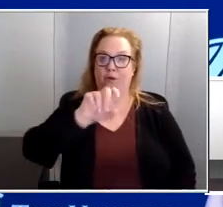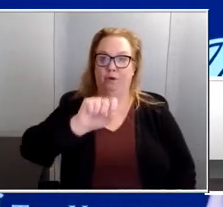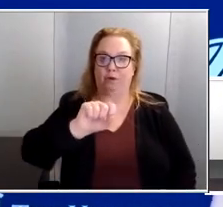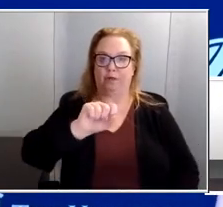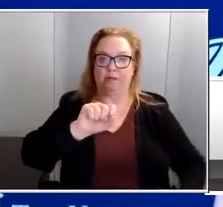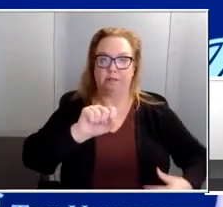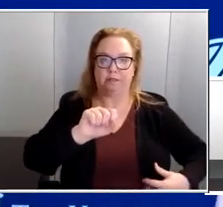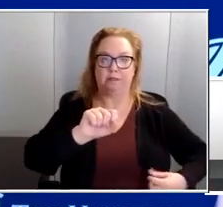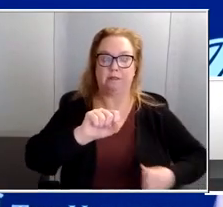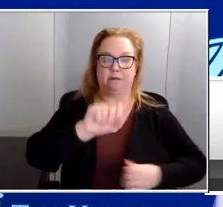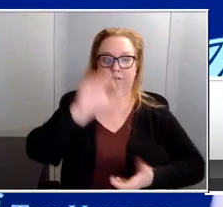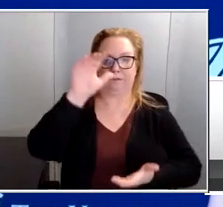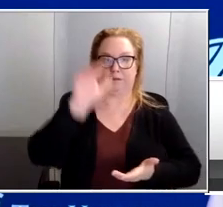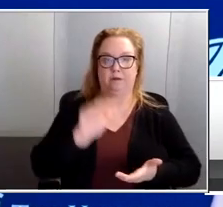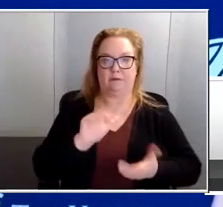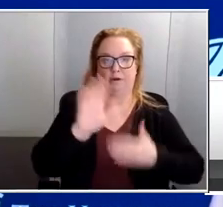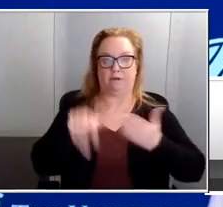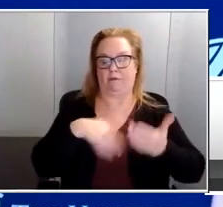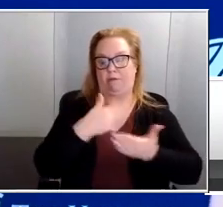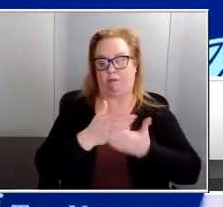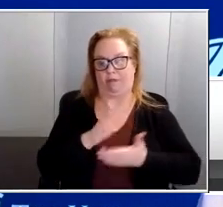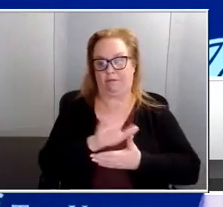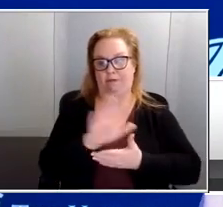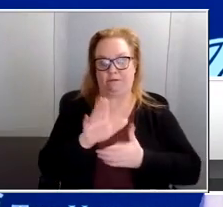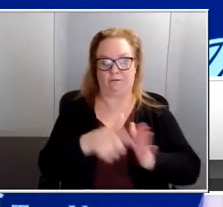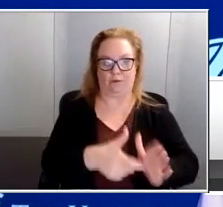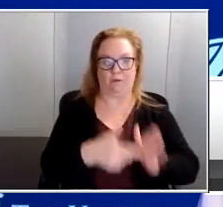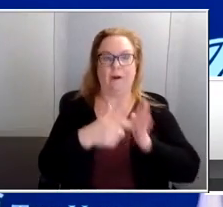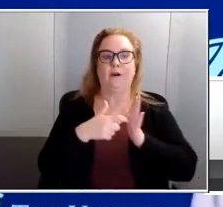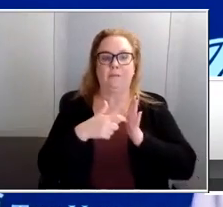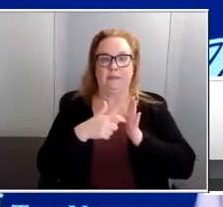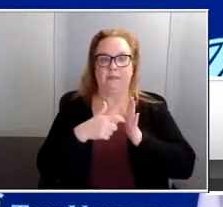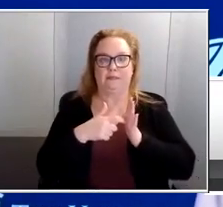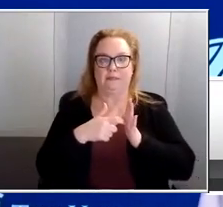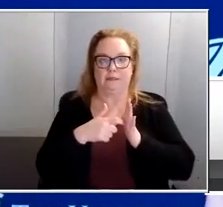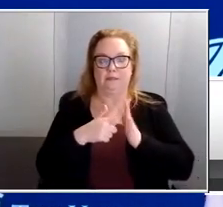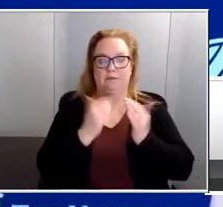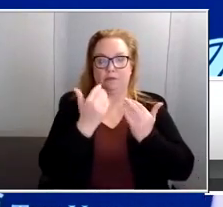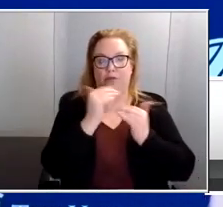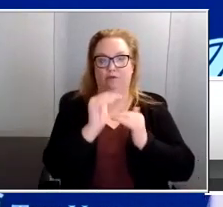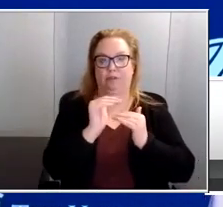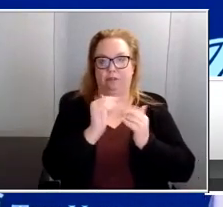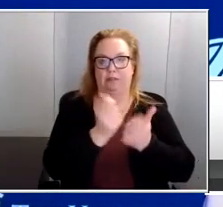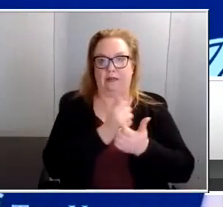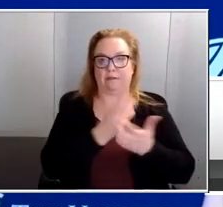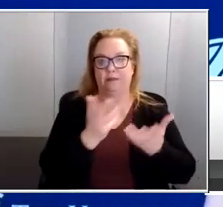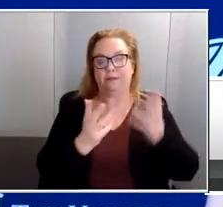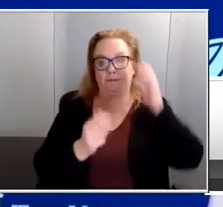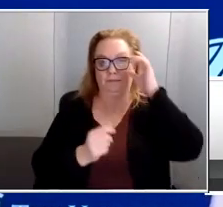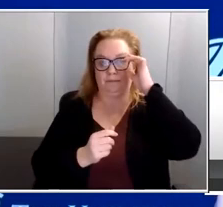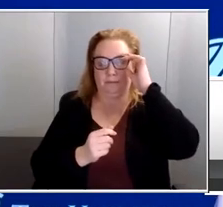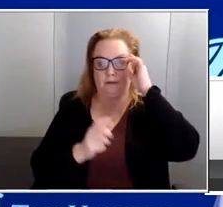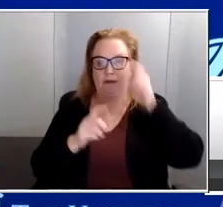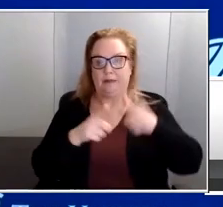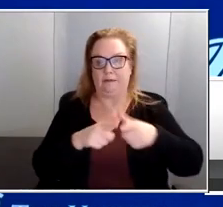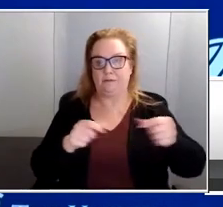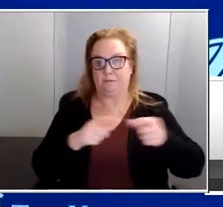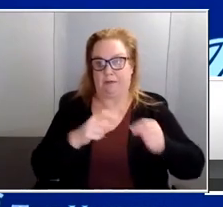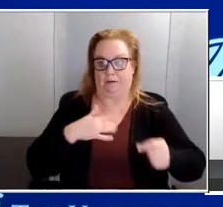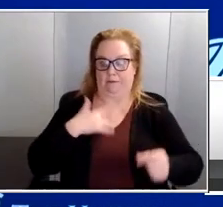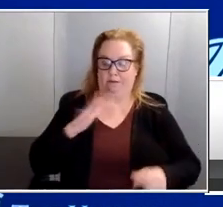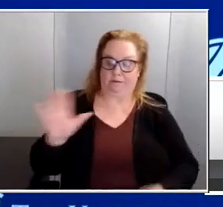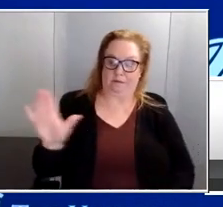been a downgrade of all of those mandates, restrictions, etc. So if Japan feels they can do